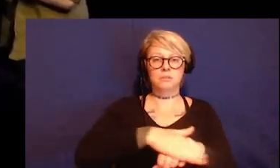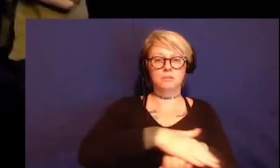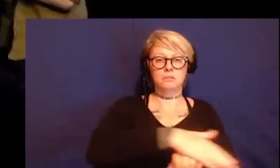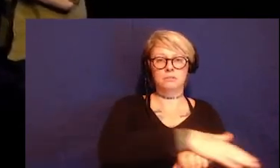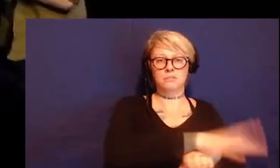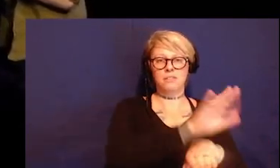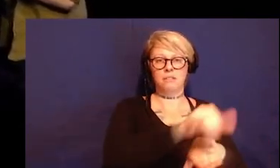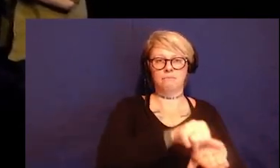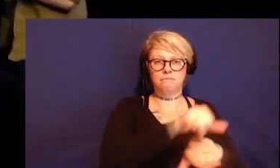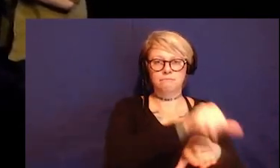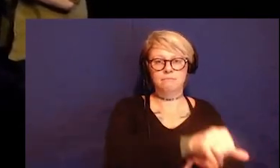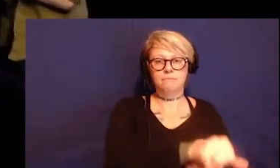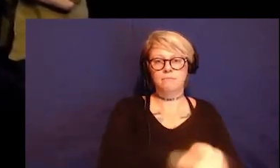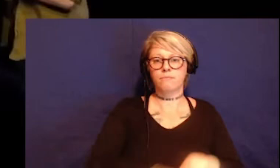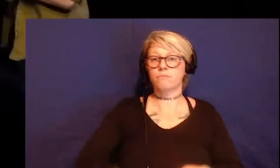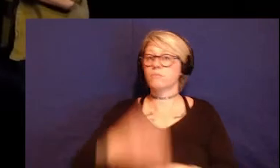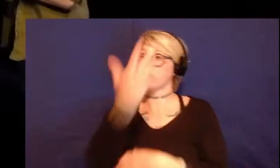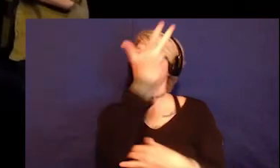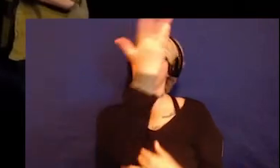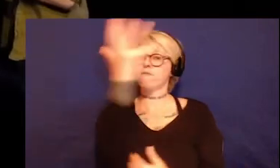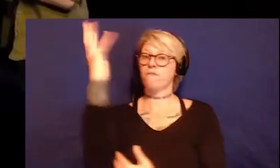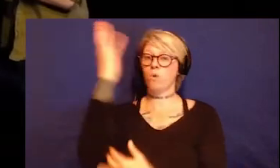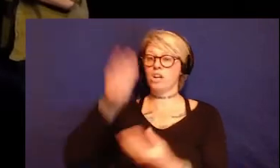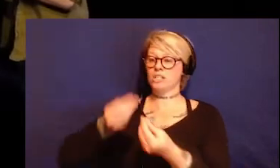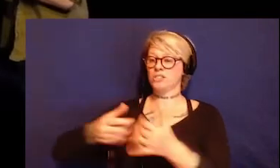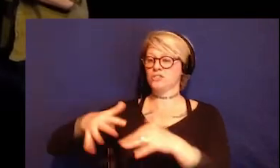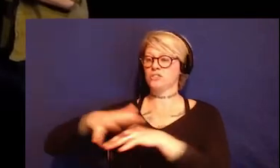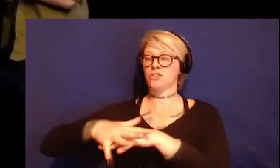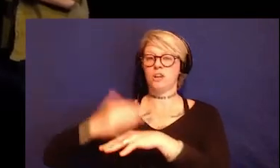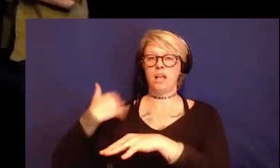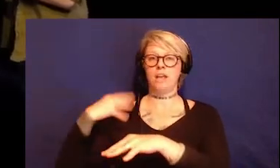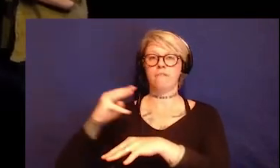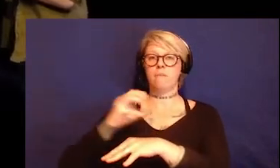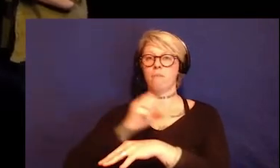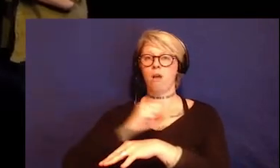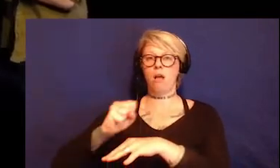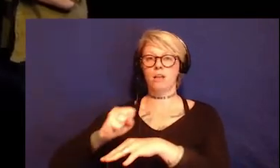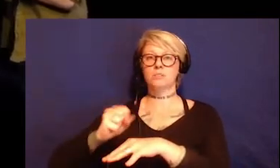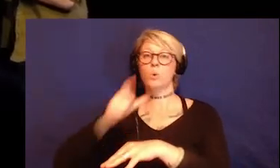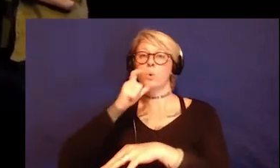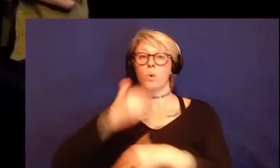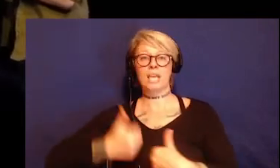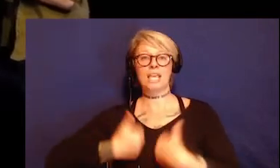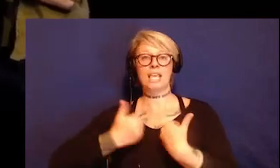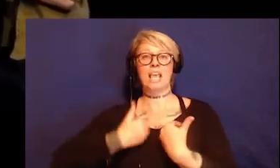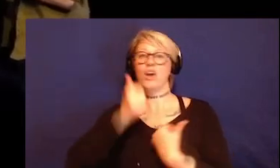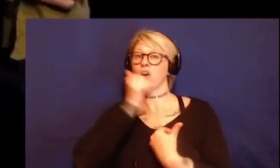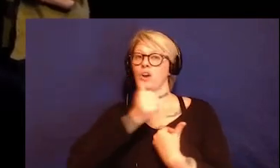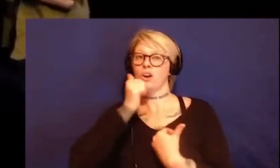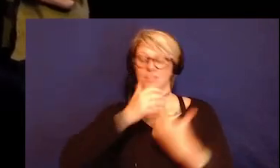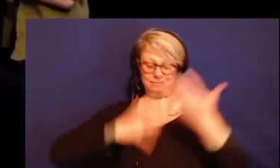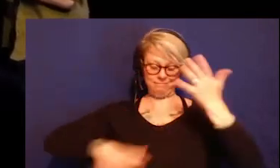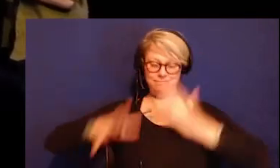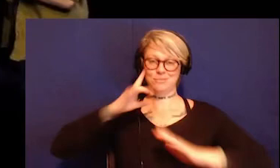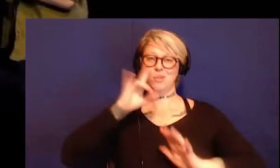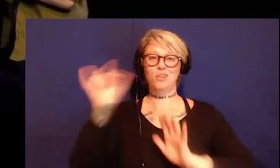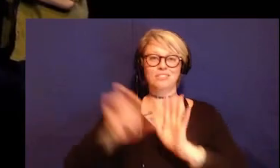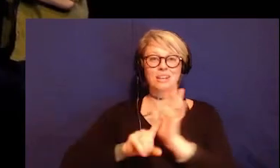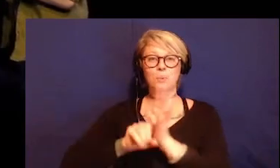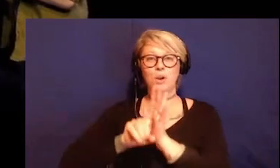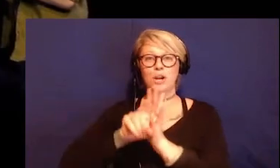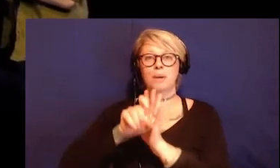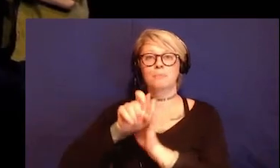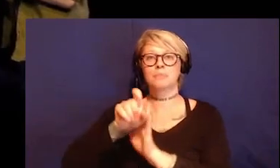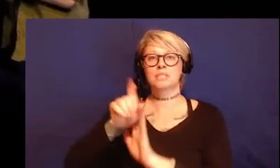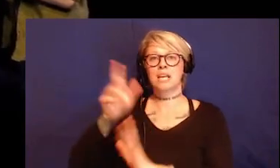dirt is coated in moss, sewn together by young girls dressed as worms and painted with the corpses of